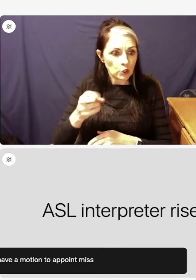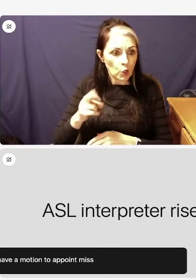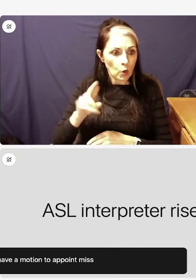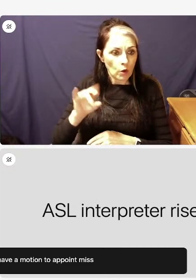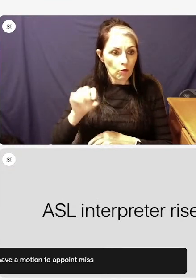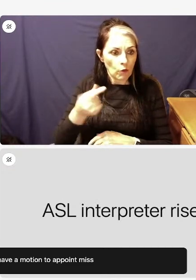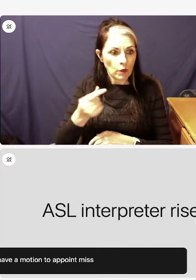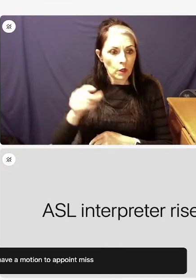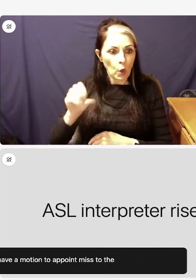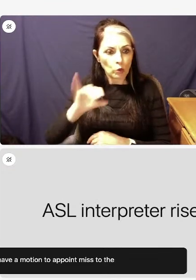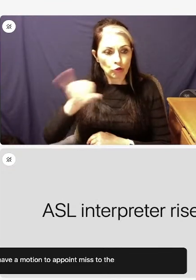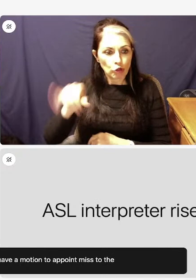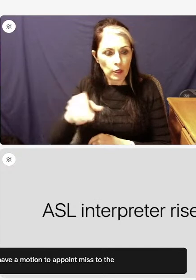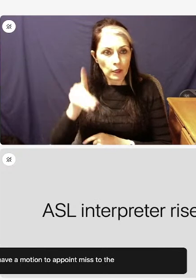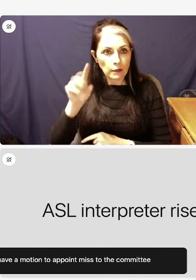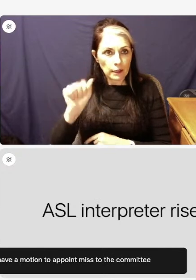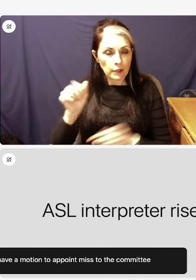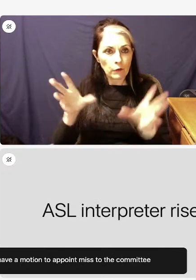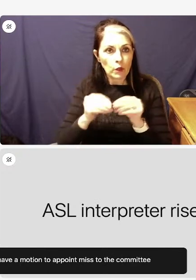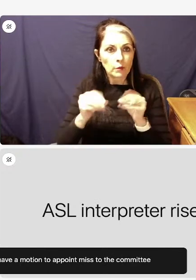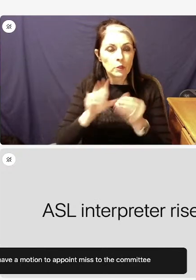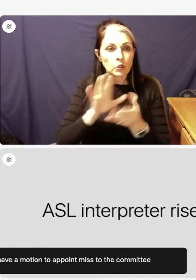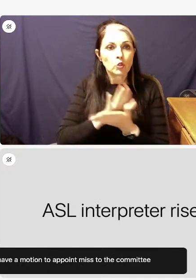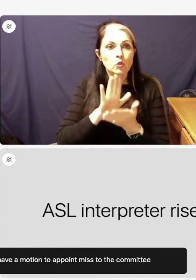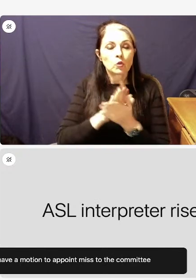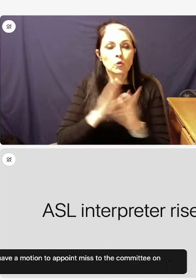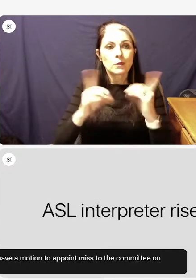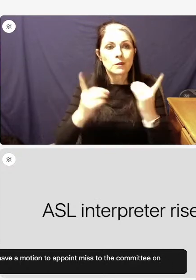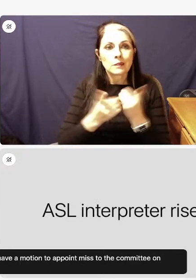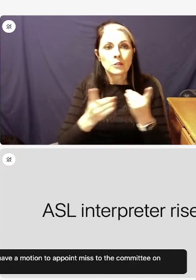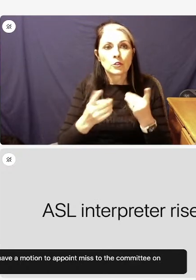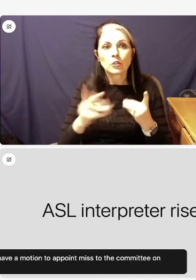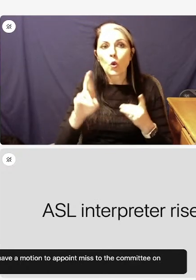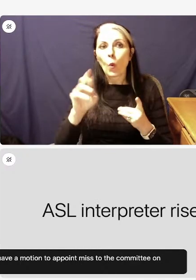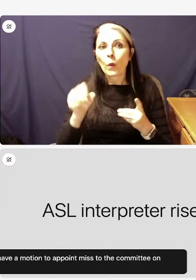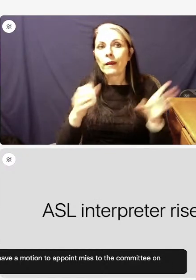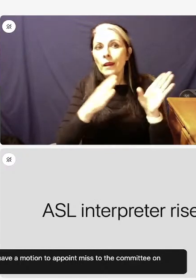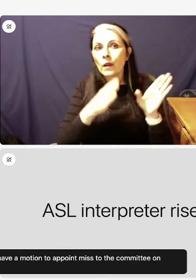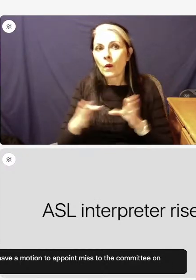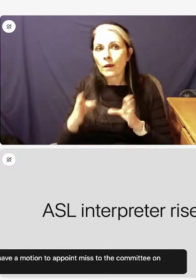the committee on school district reorganization accounting